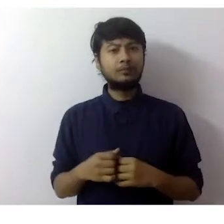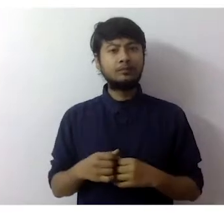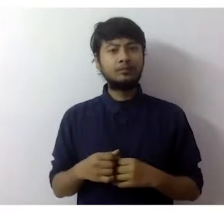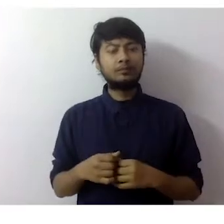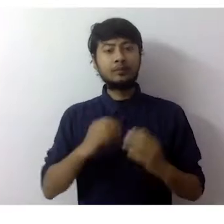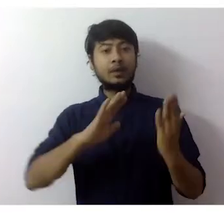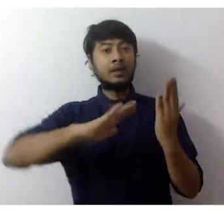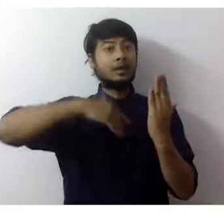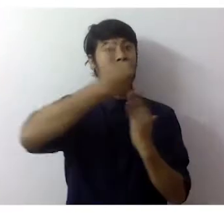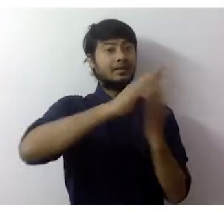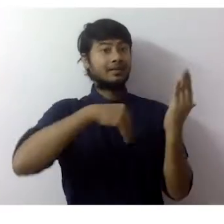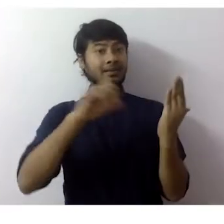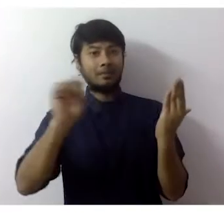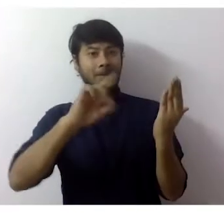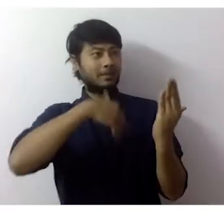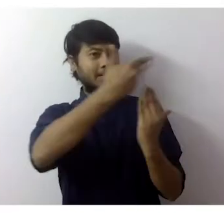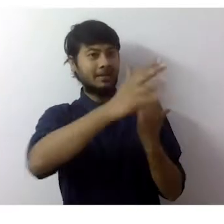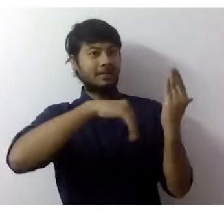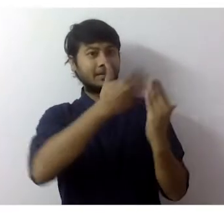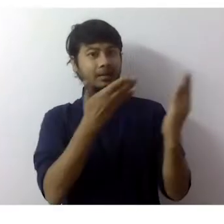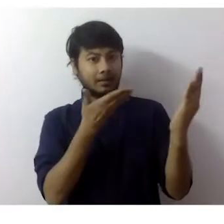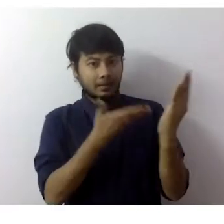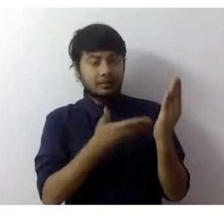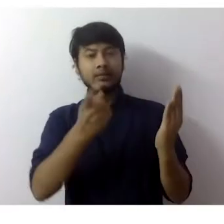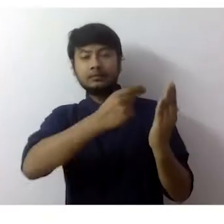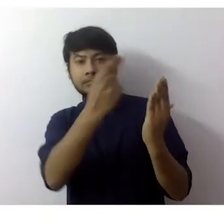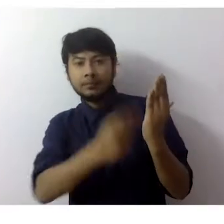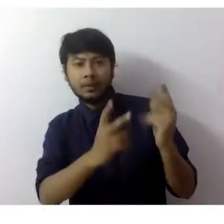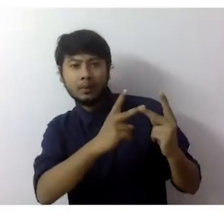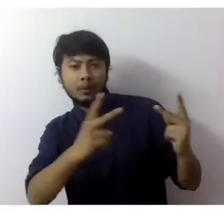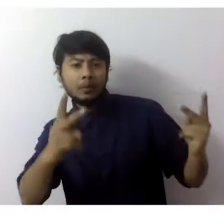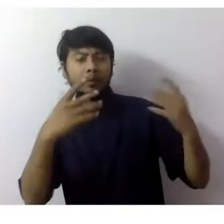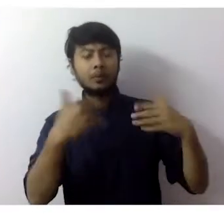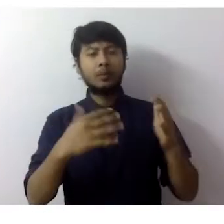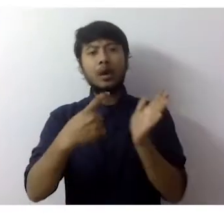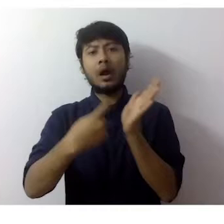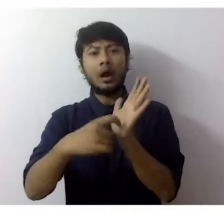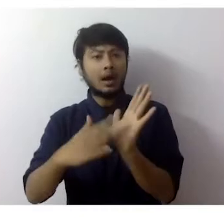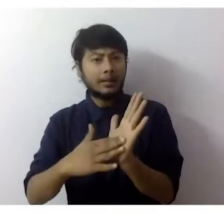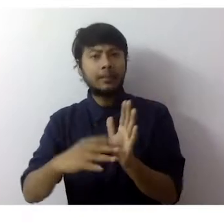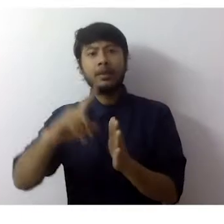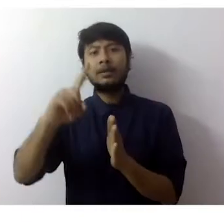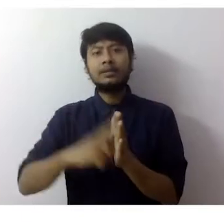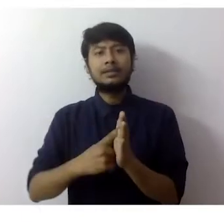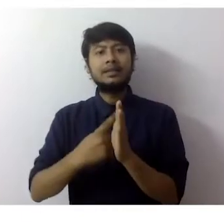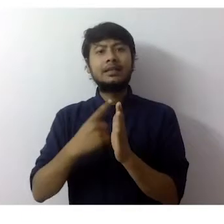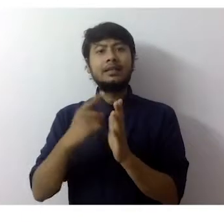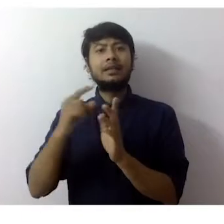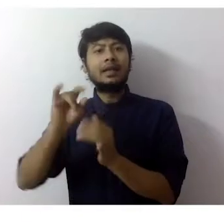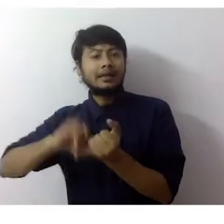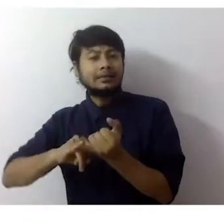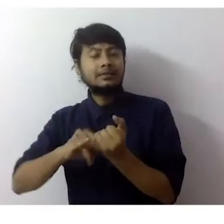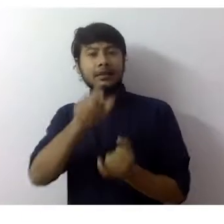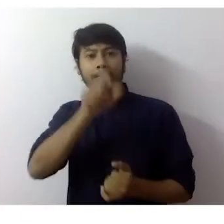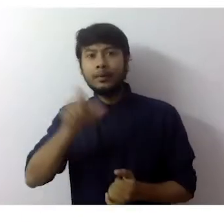art heroines of the time, which were painted by leading calendar artists like Raghuveer Mulgaonkar and J.P. Singhal.